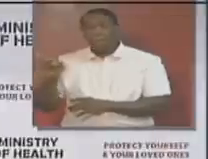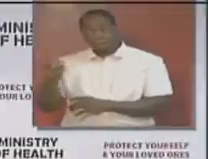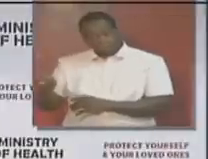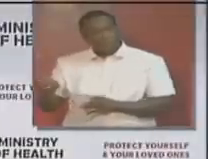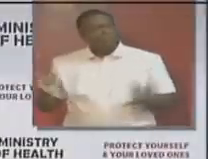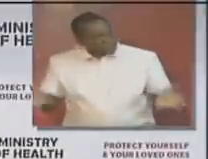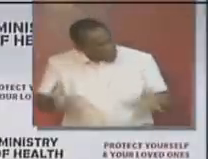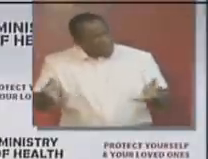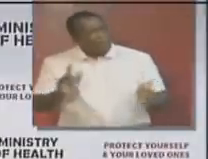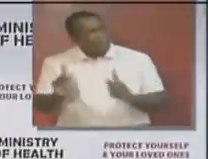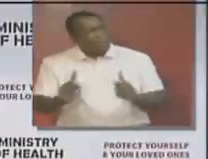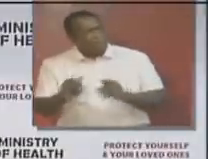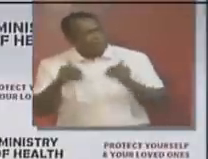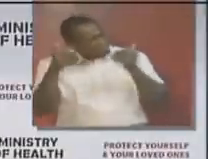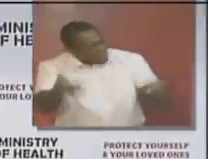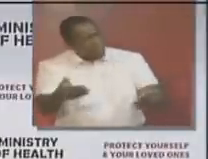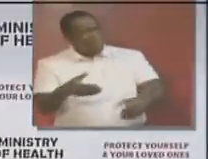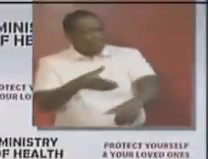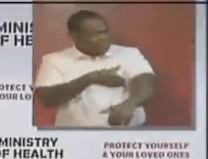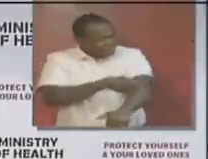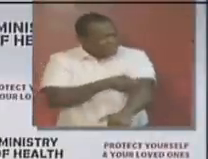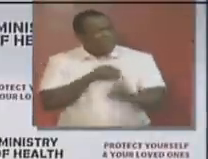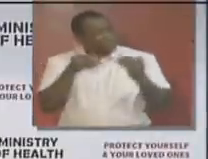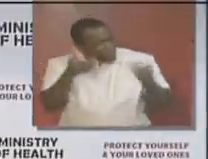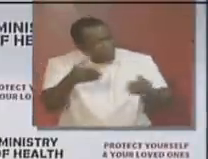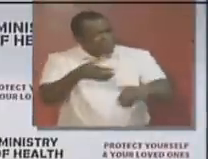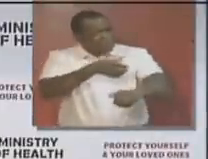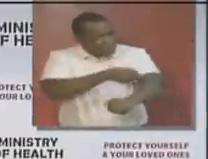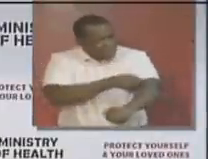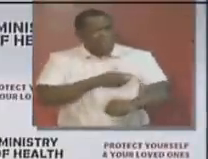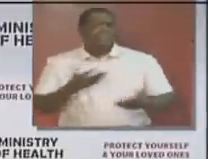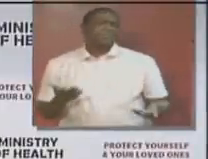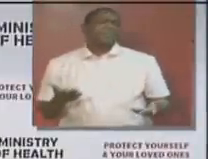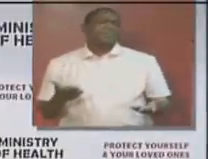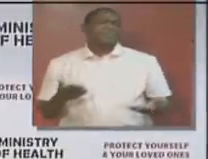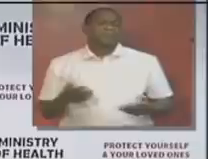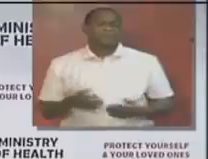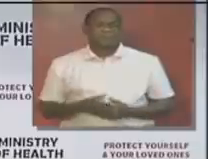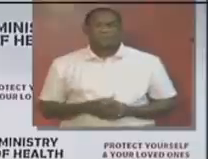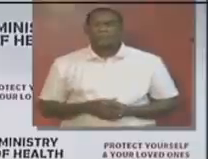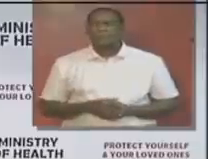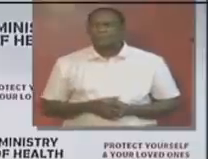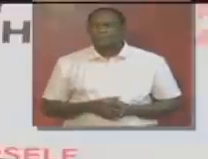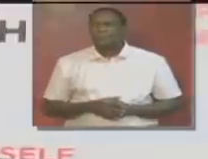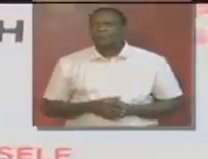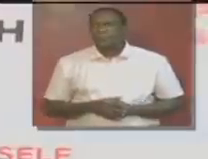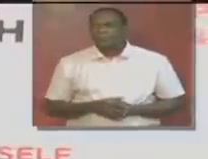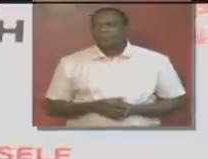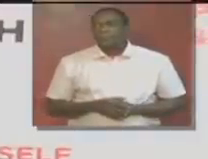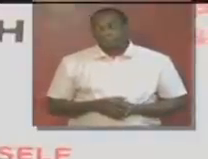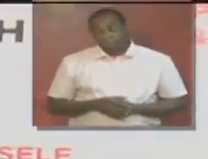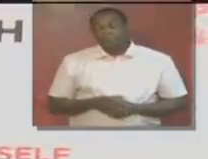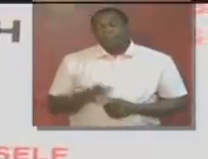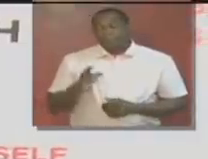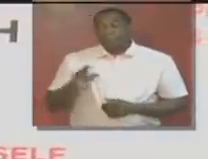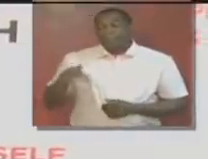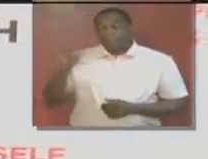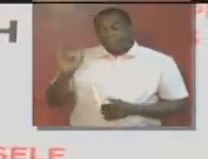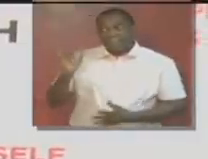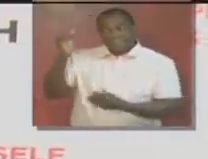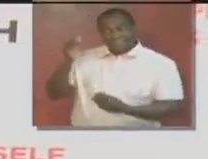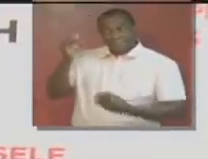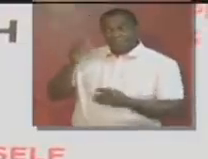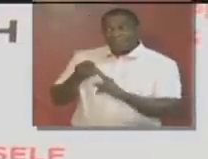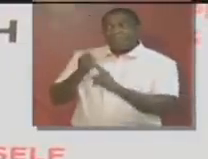you. Thank you very much, Dr. Paul, and for the information from Professor Montai. That really puts things into perspective